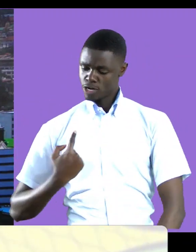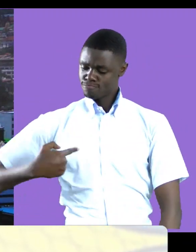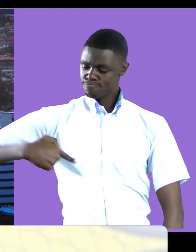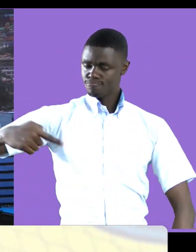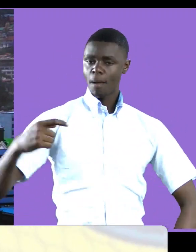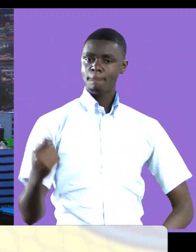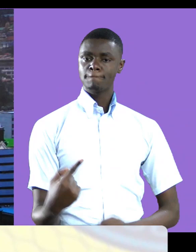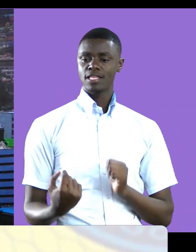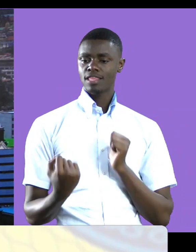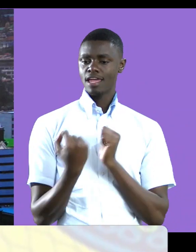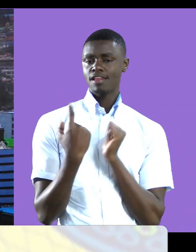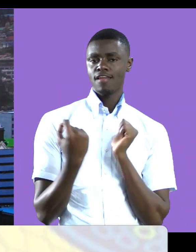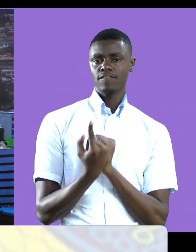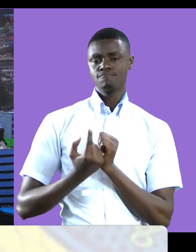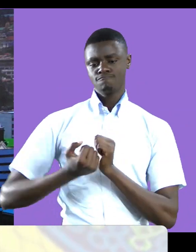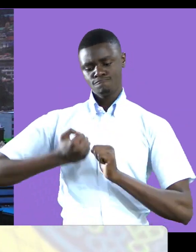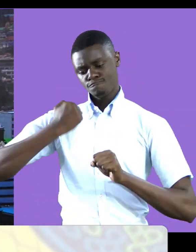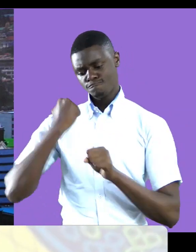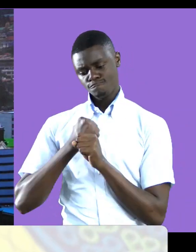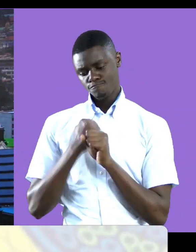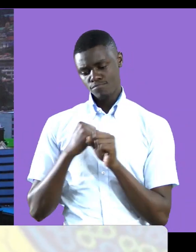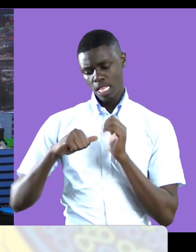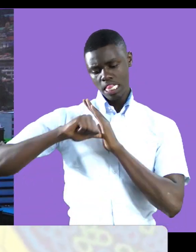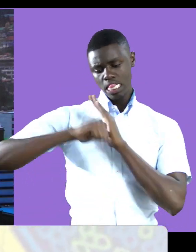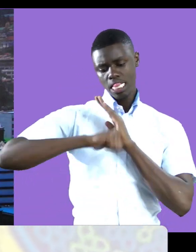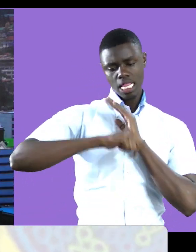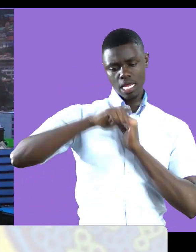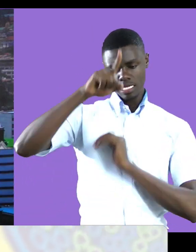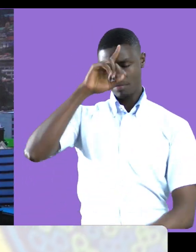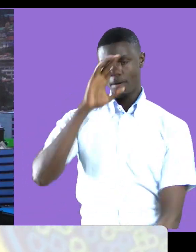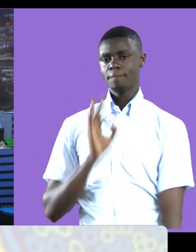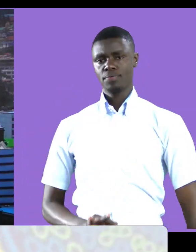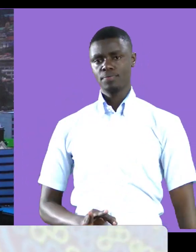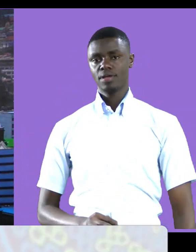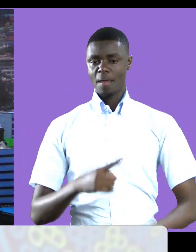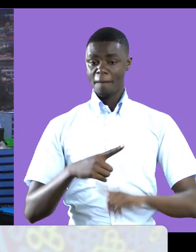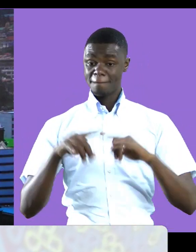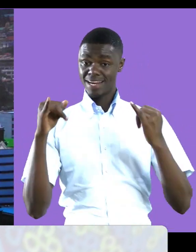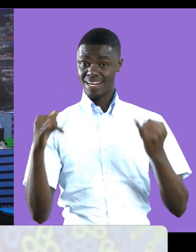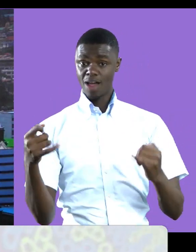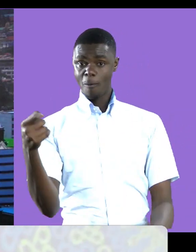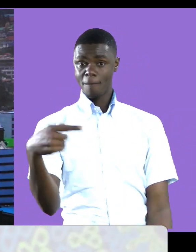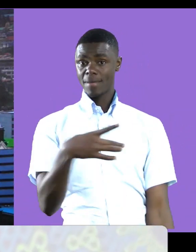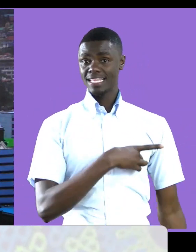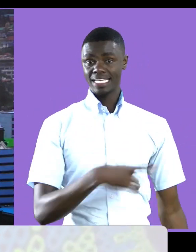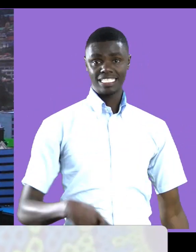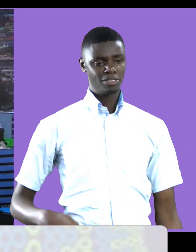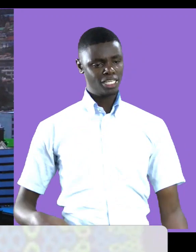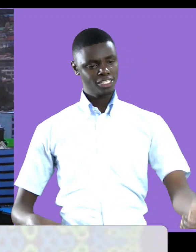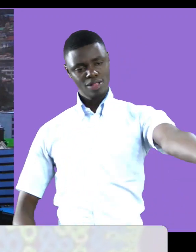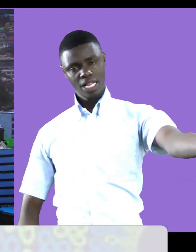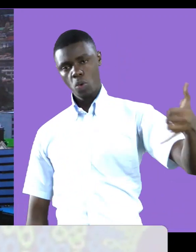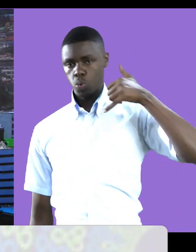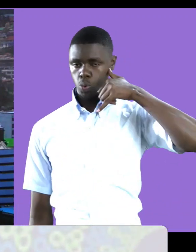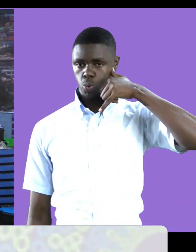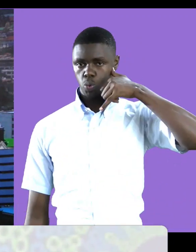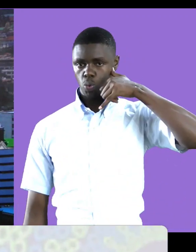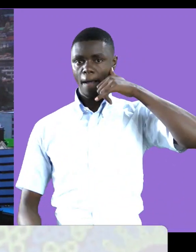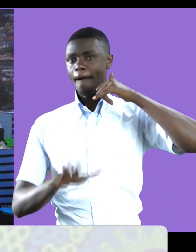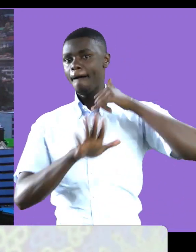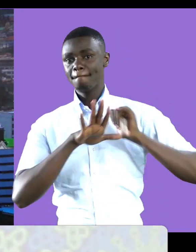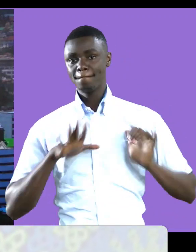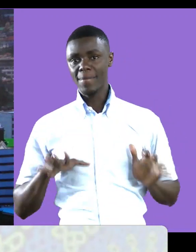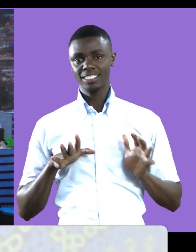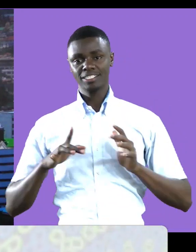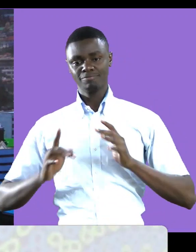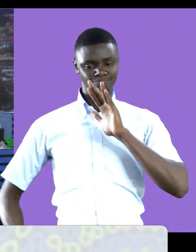sasa kujaribu. That's one for call, you know. Then I can't tell you. So talk to us about the comment section, of course. Go